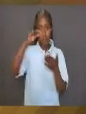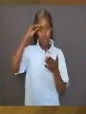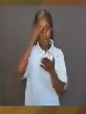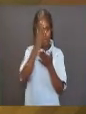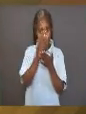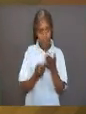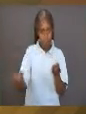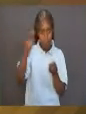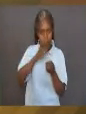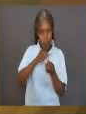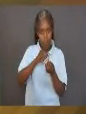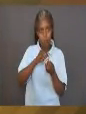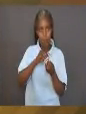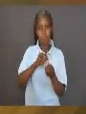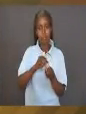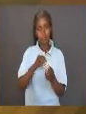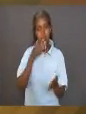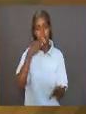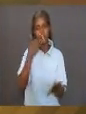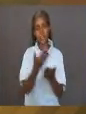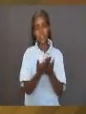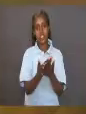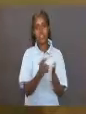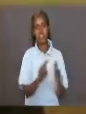Good. Let us get started.